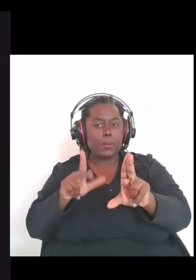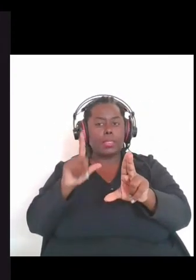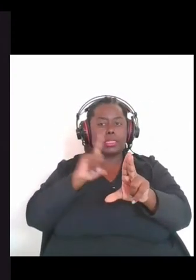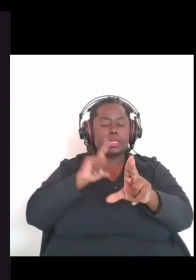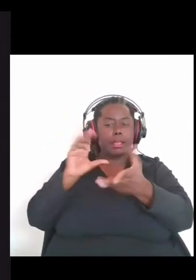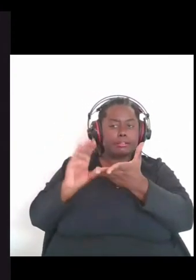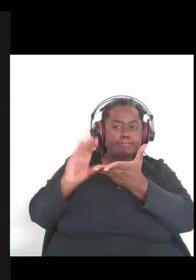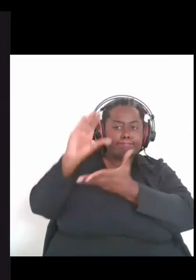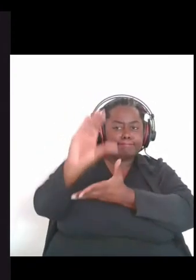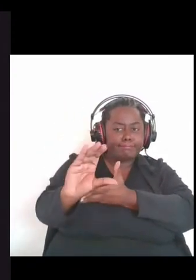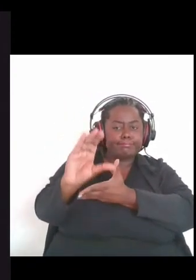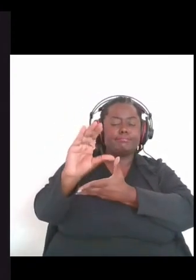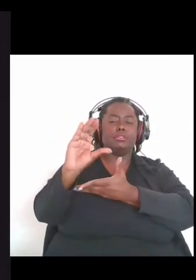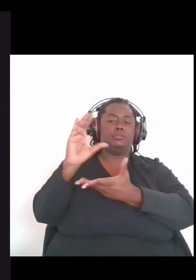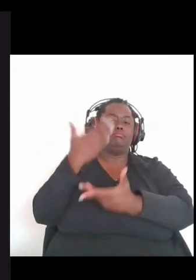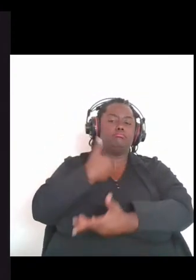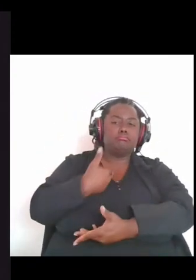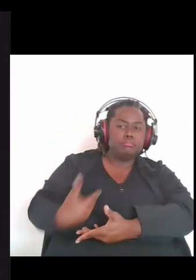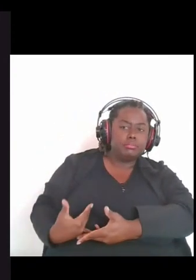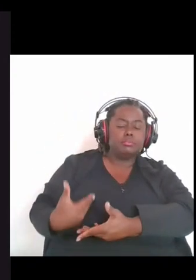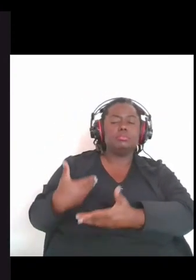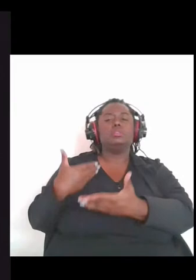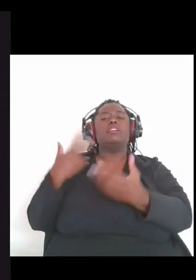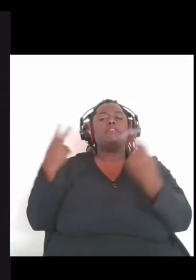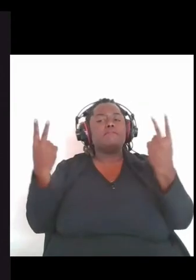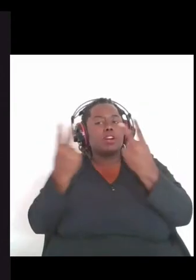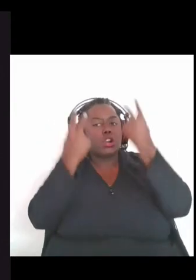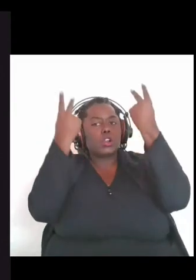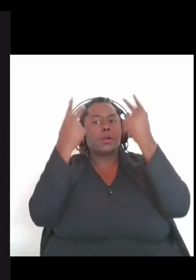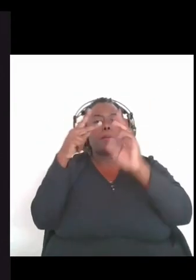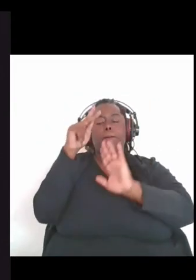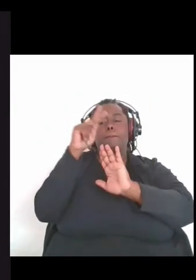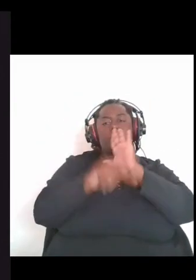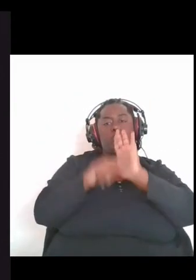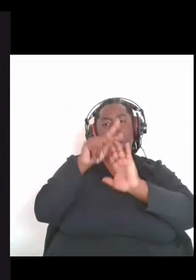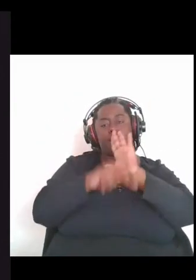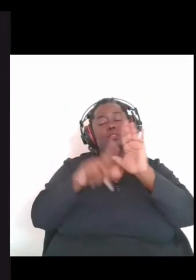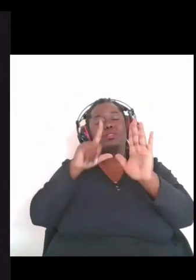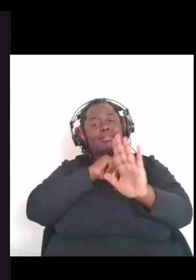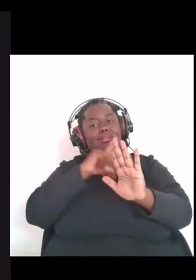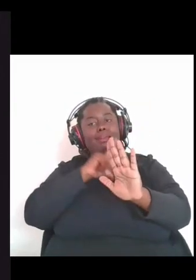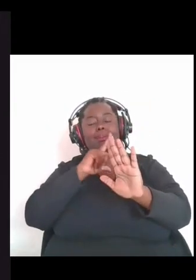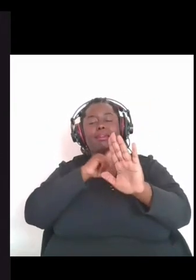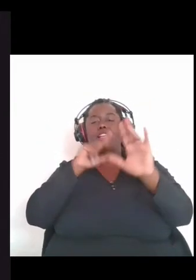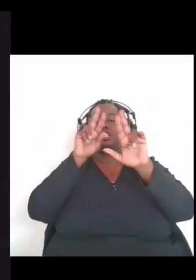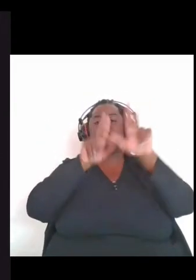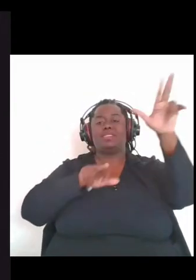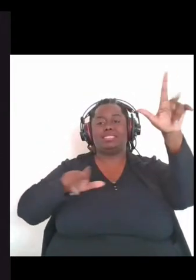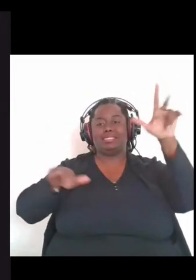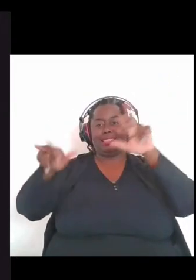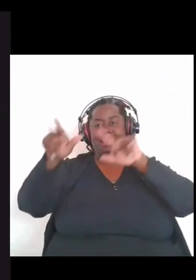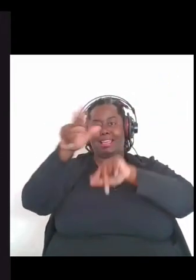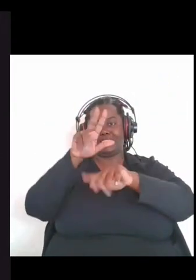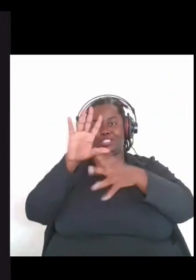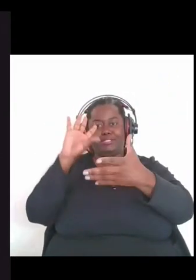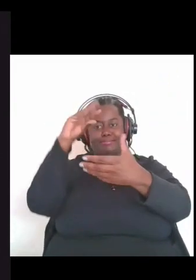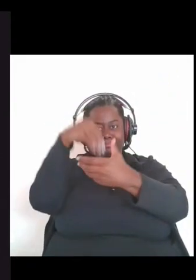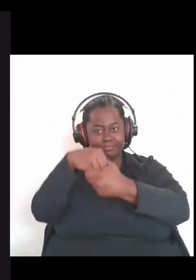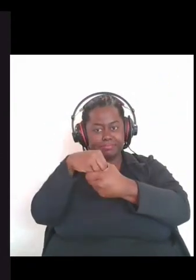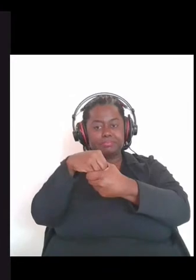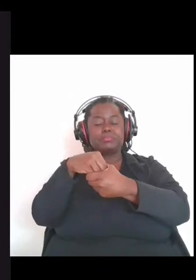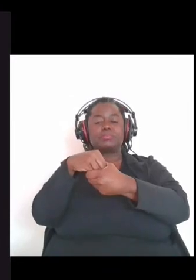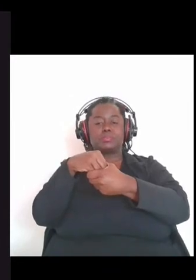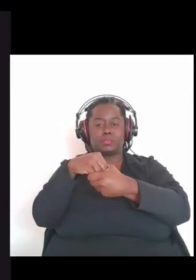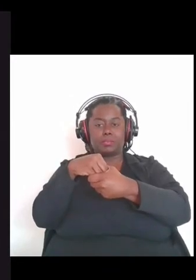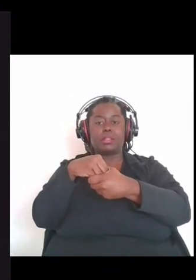bids is that the same in your country so do you have funding bids that will appreciate